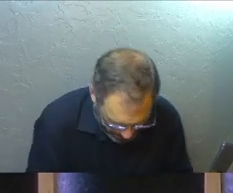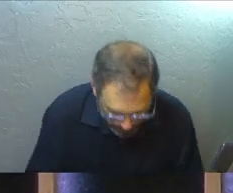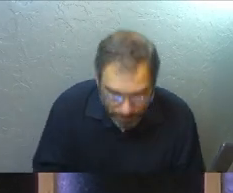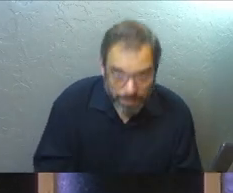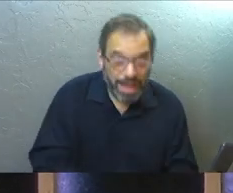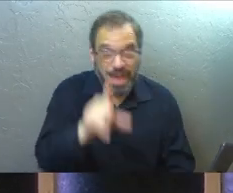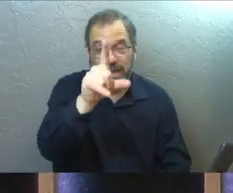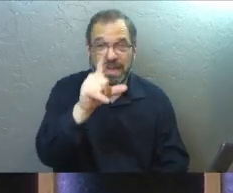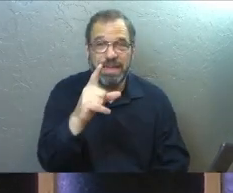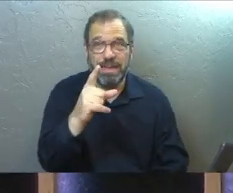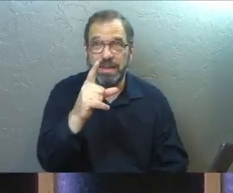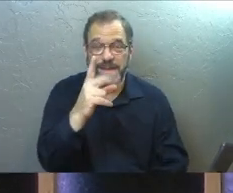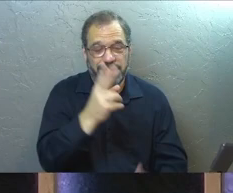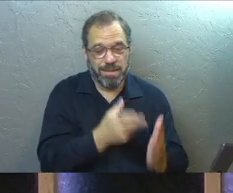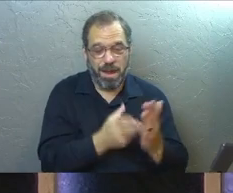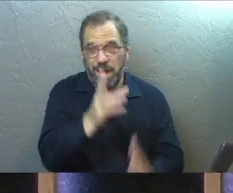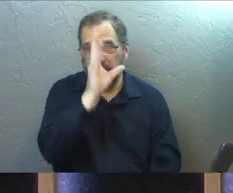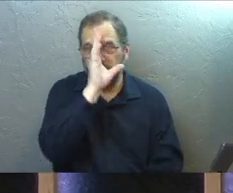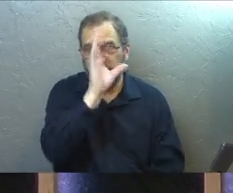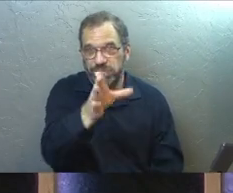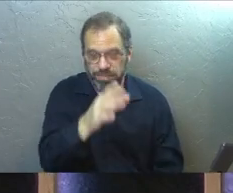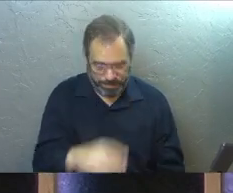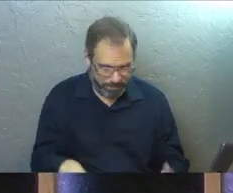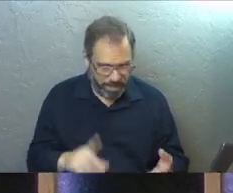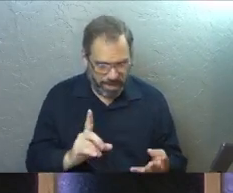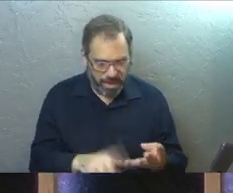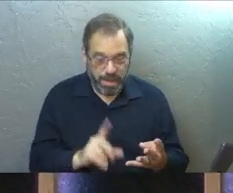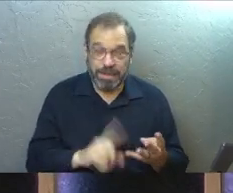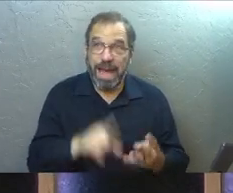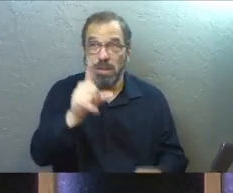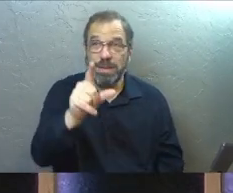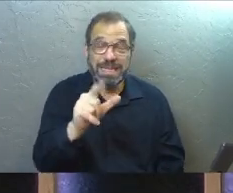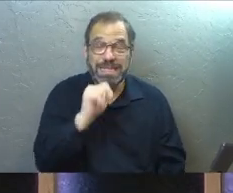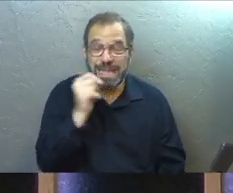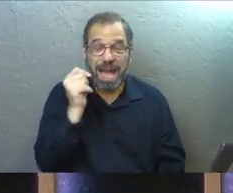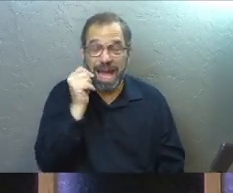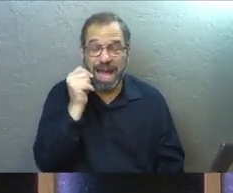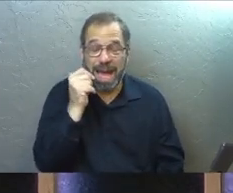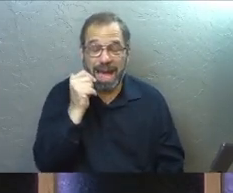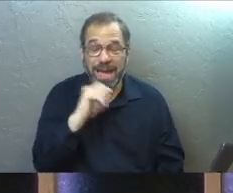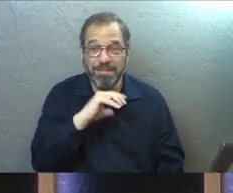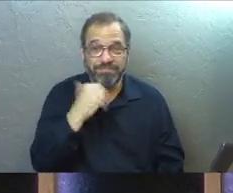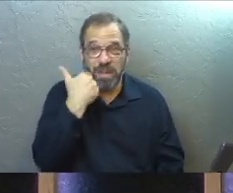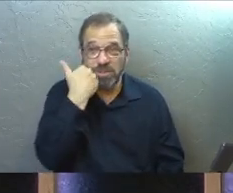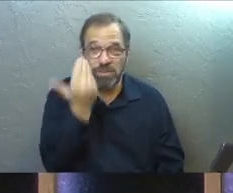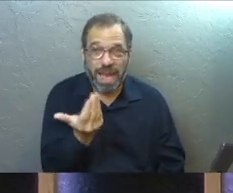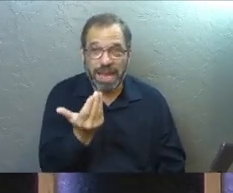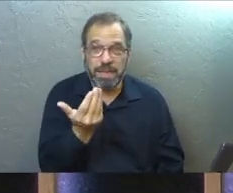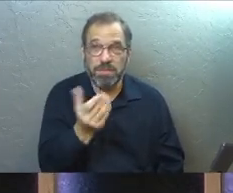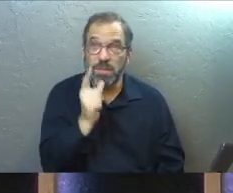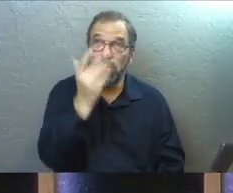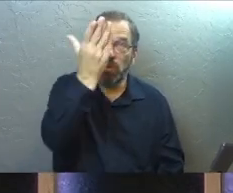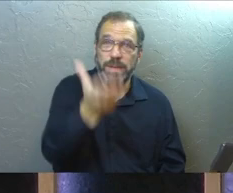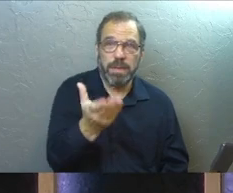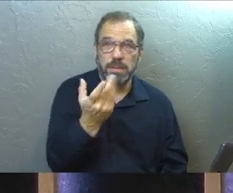And he's honest, almost brutally so. Also, there's something about God. He's not ashamed of who he is. Many of us lie because we're ashamed